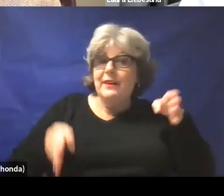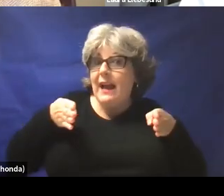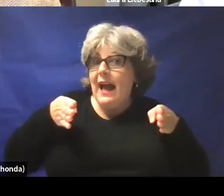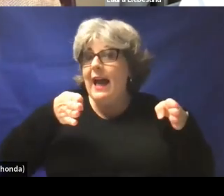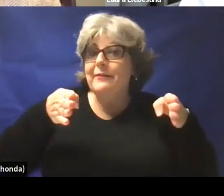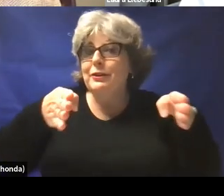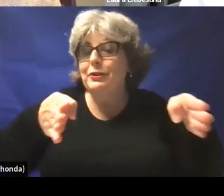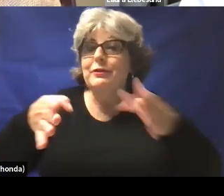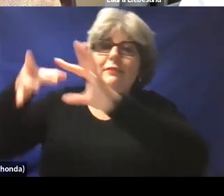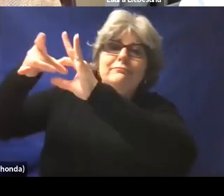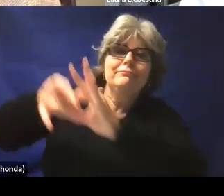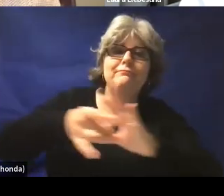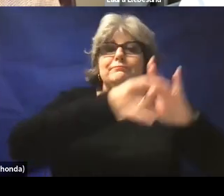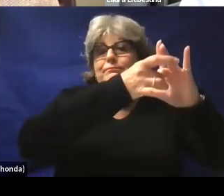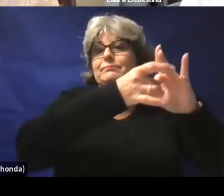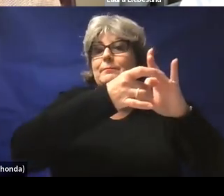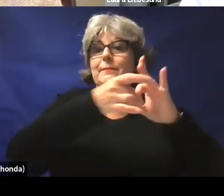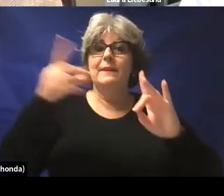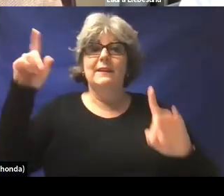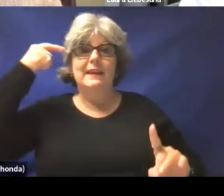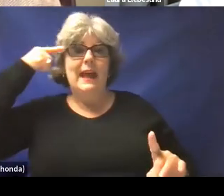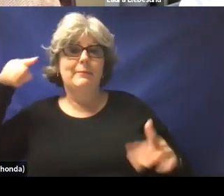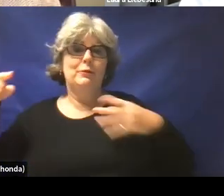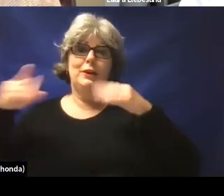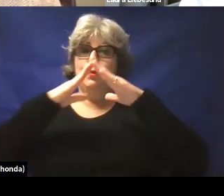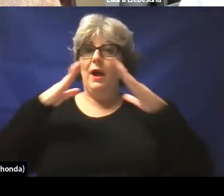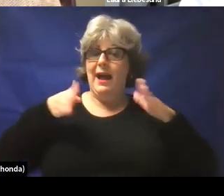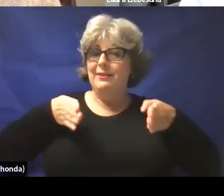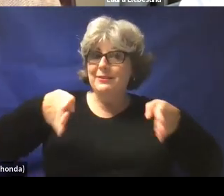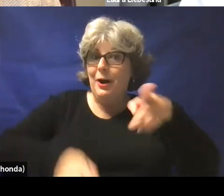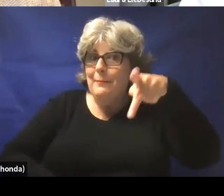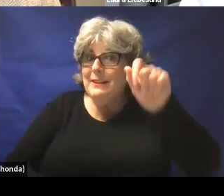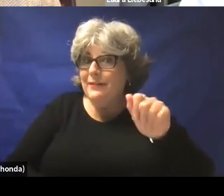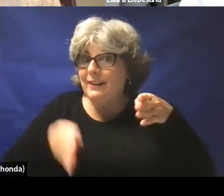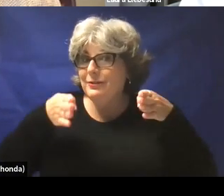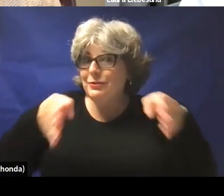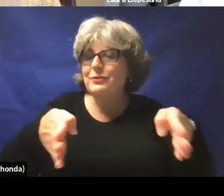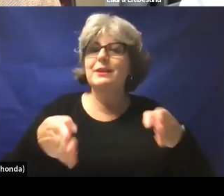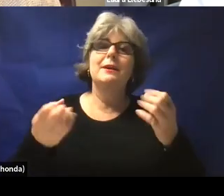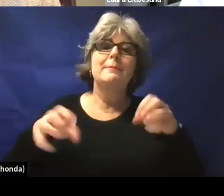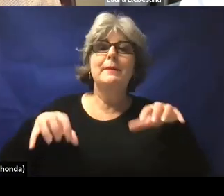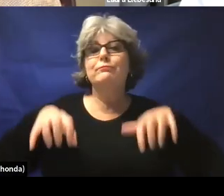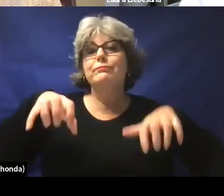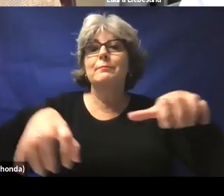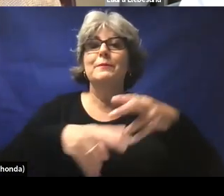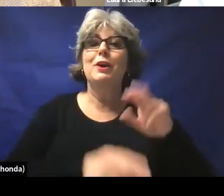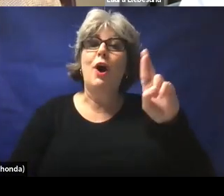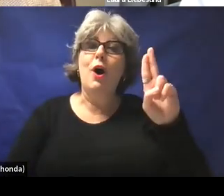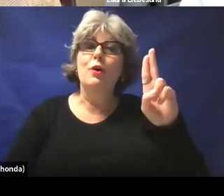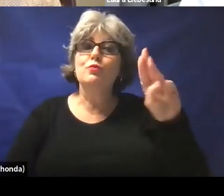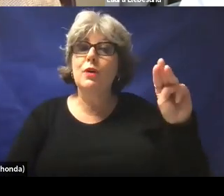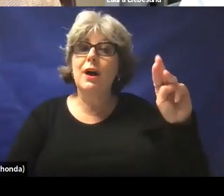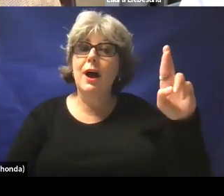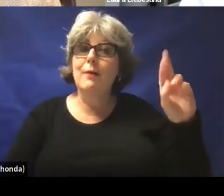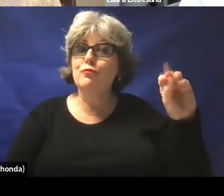sort of that connector between the Capitol and the White House. There was a few blocks called Rum Row, where a